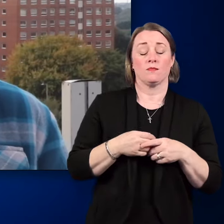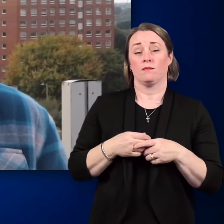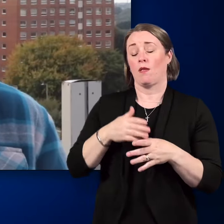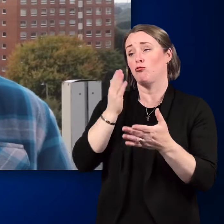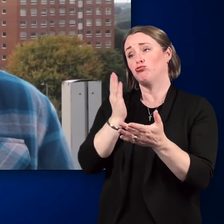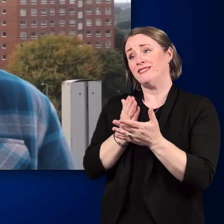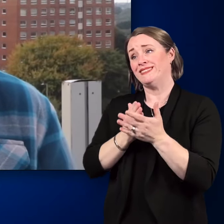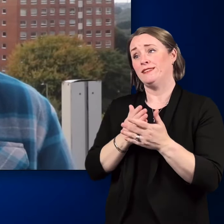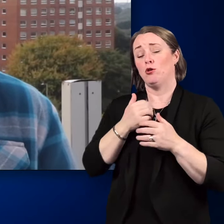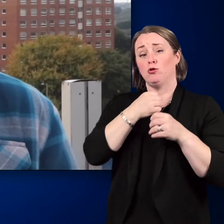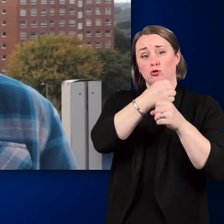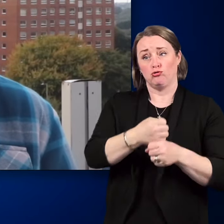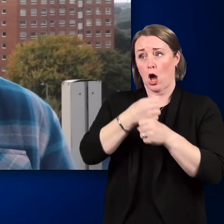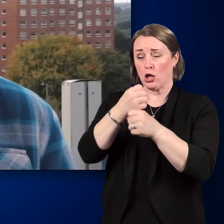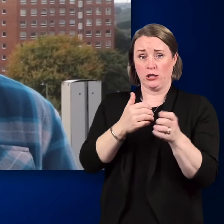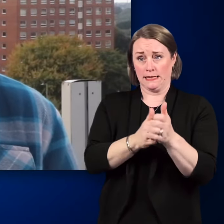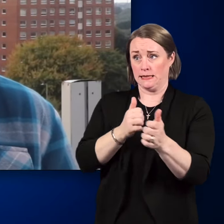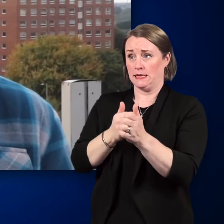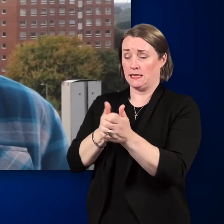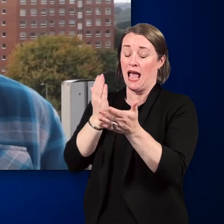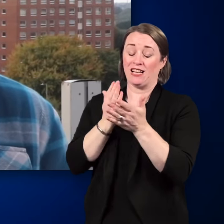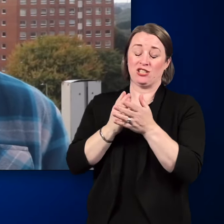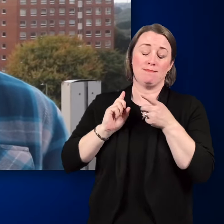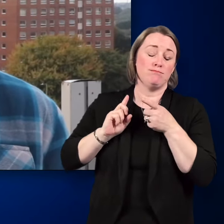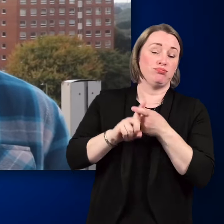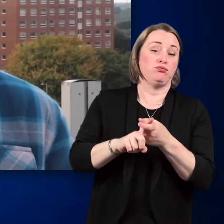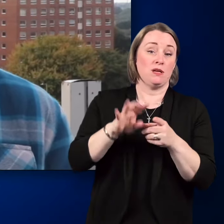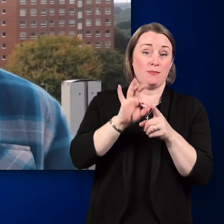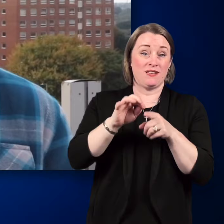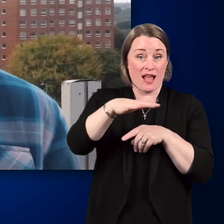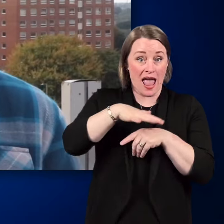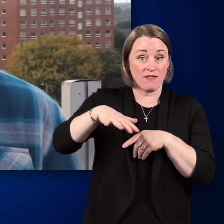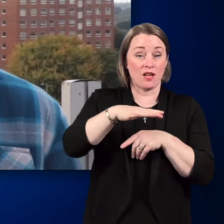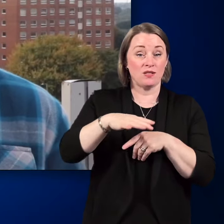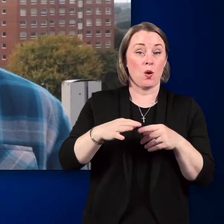to localities, we probably underestimate our